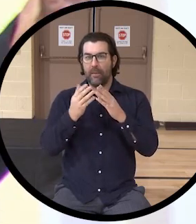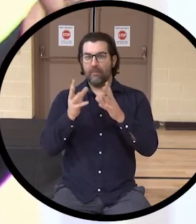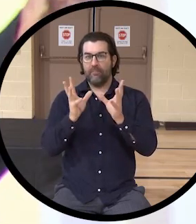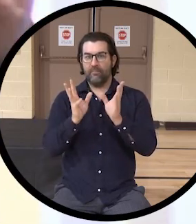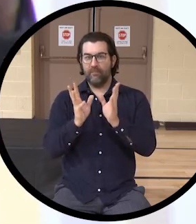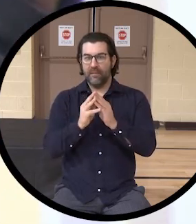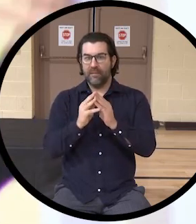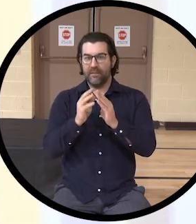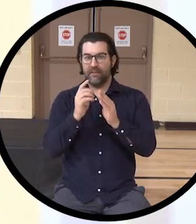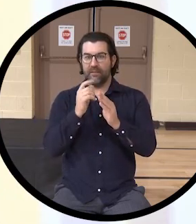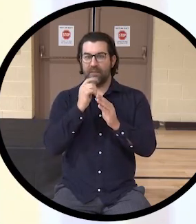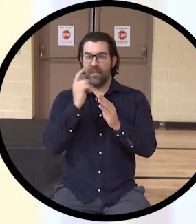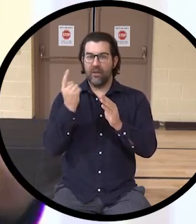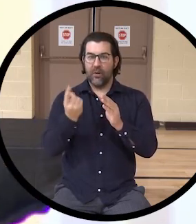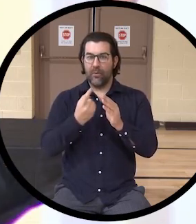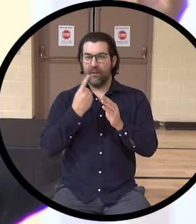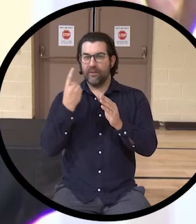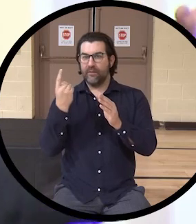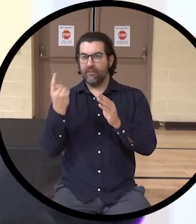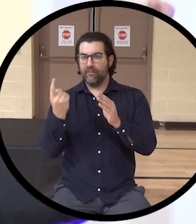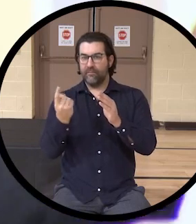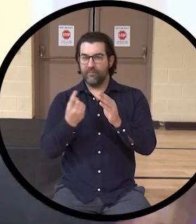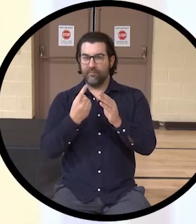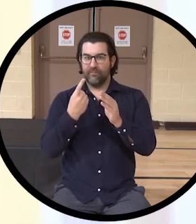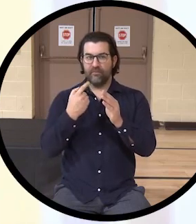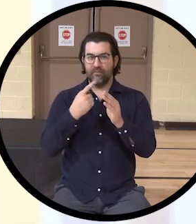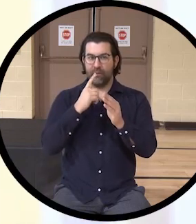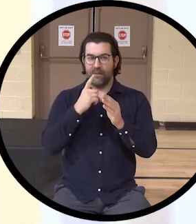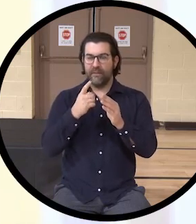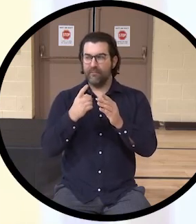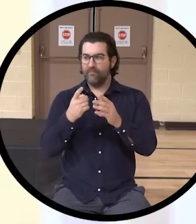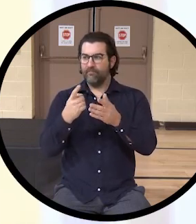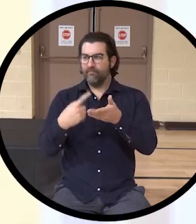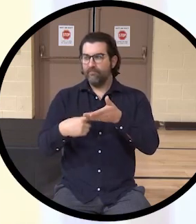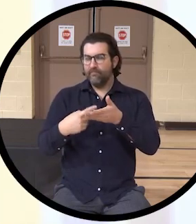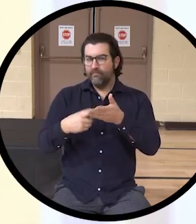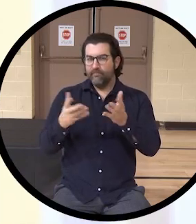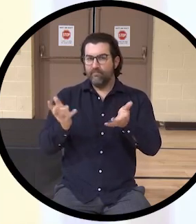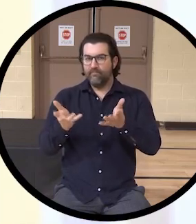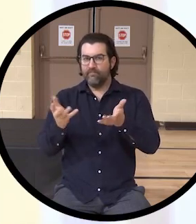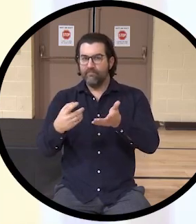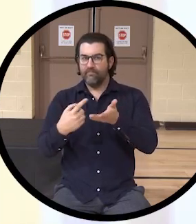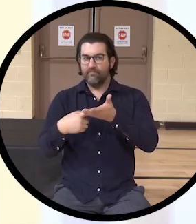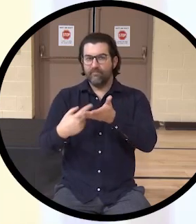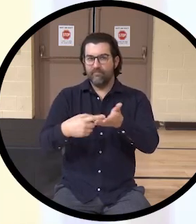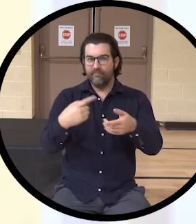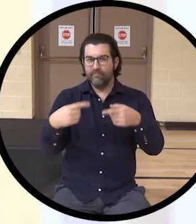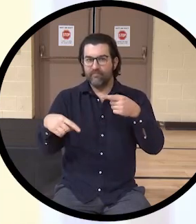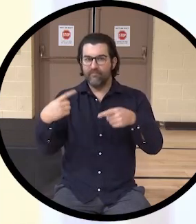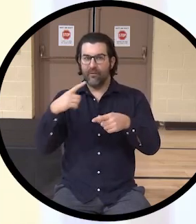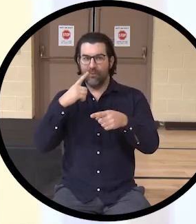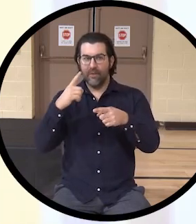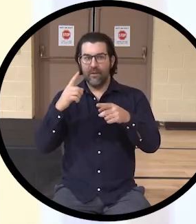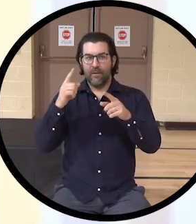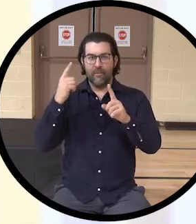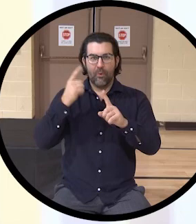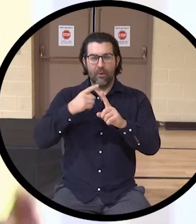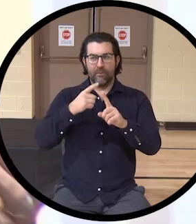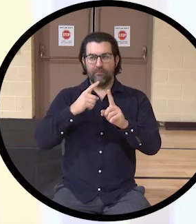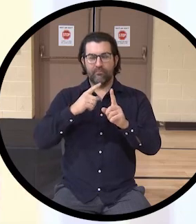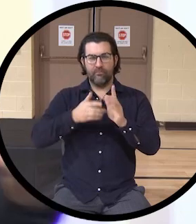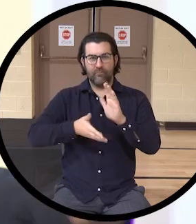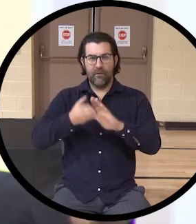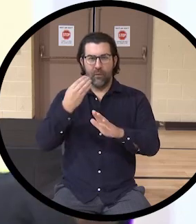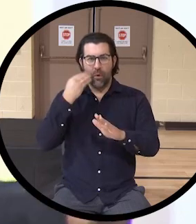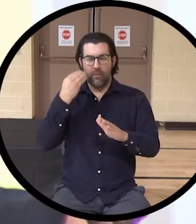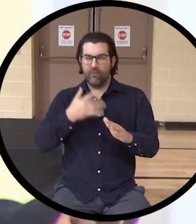always, they can have some heat and spice to them, but we want to kind of lay some ground rules so that we can all go home feeling good about the